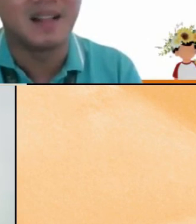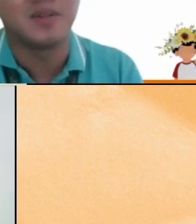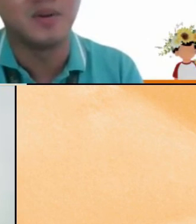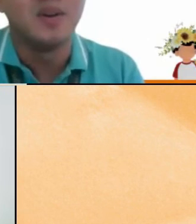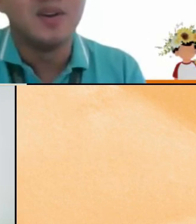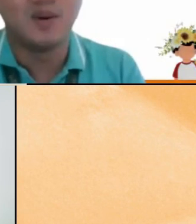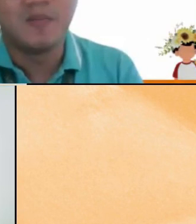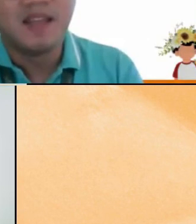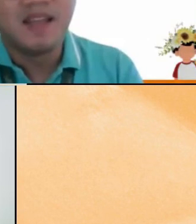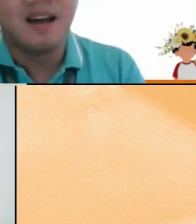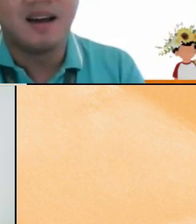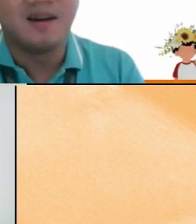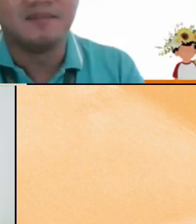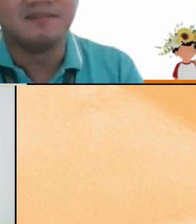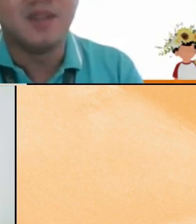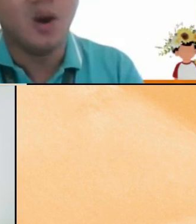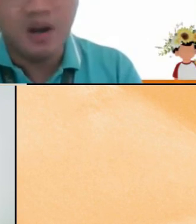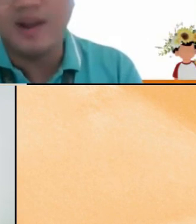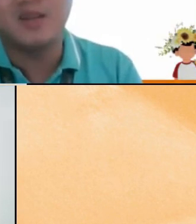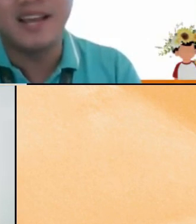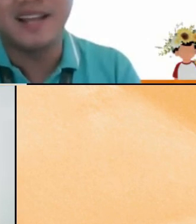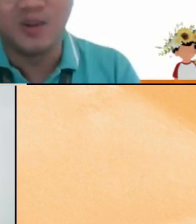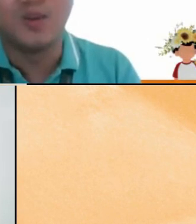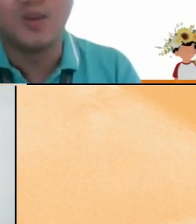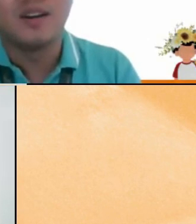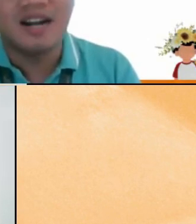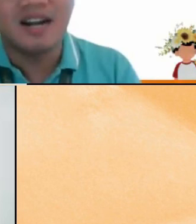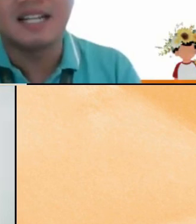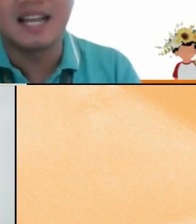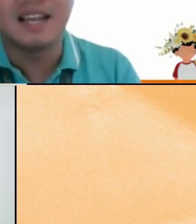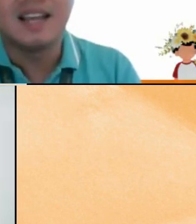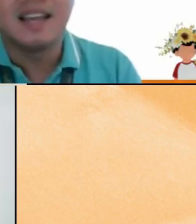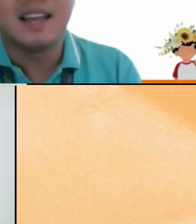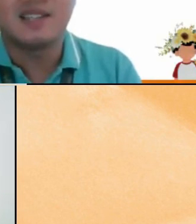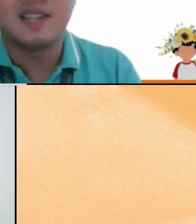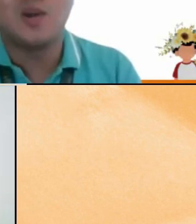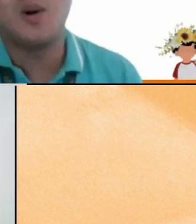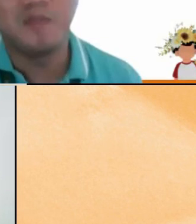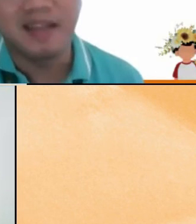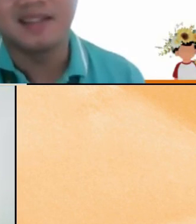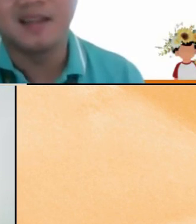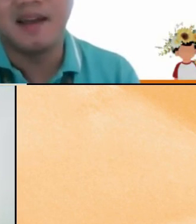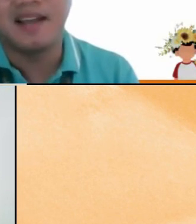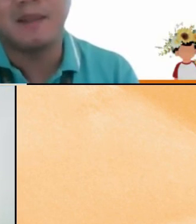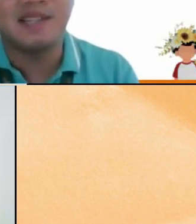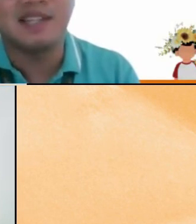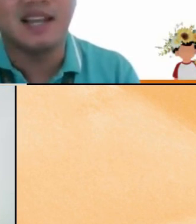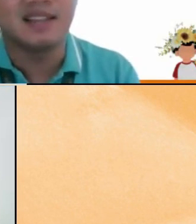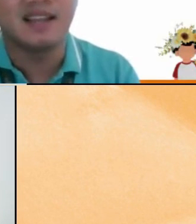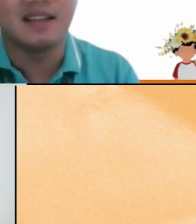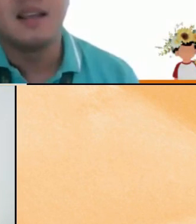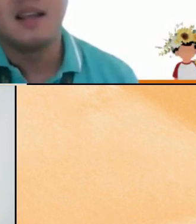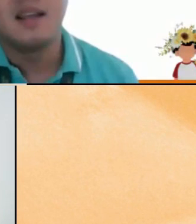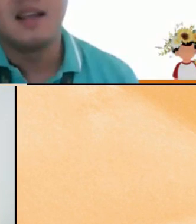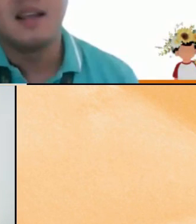health, no? So, the only way that we can do currently is to augment by